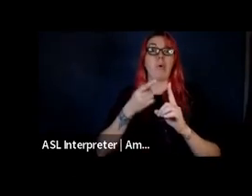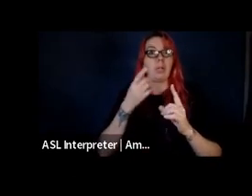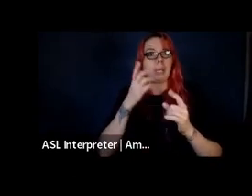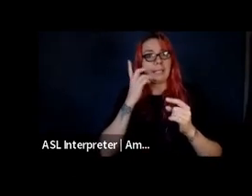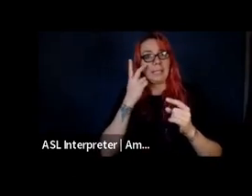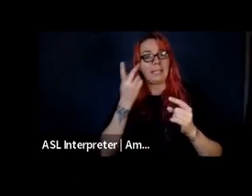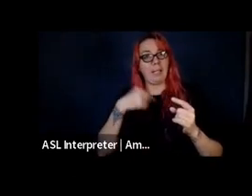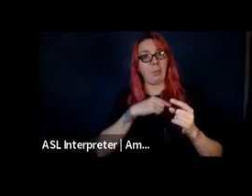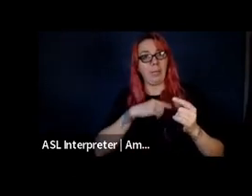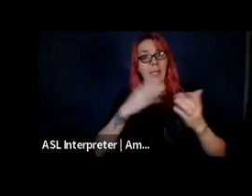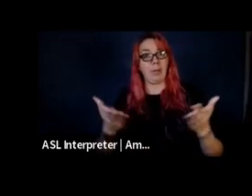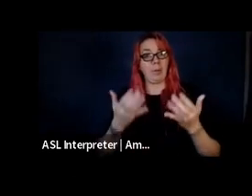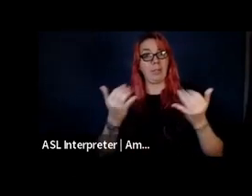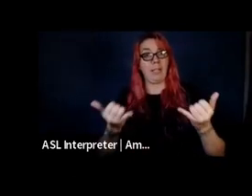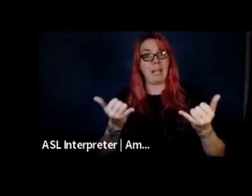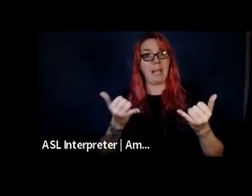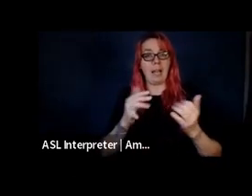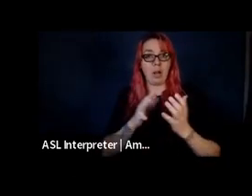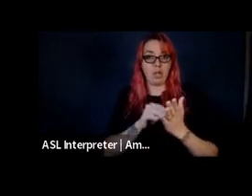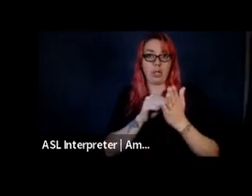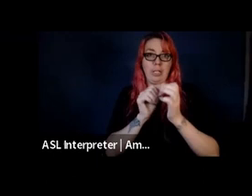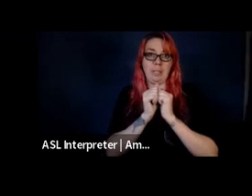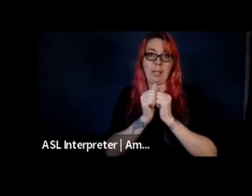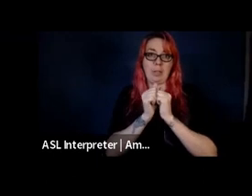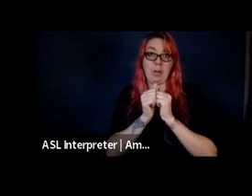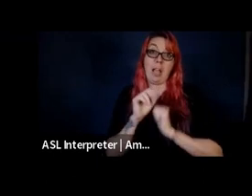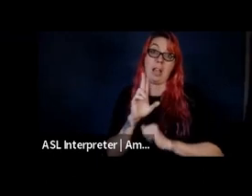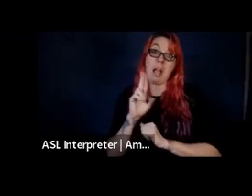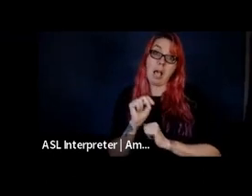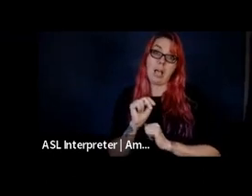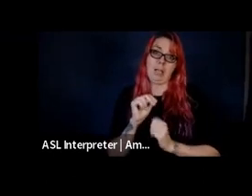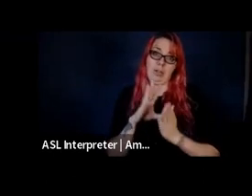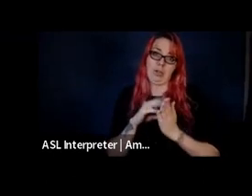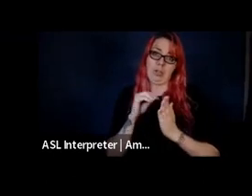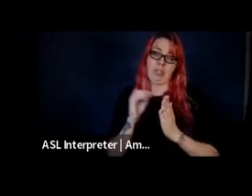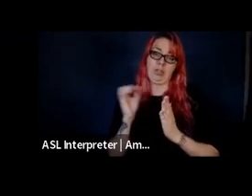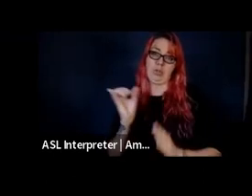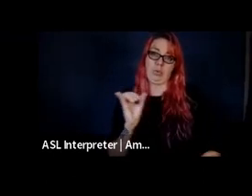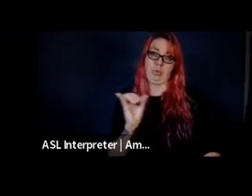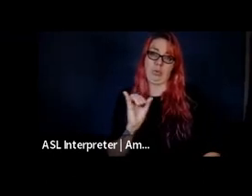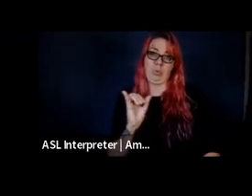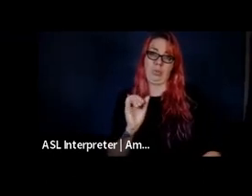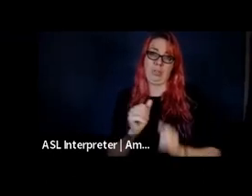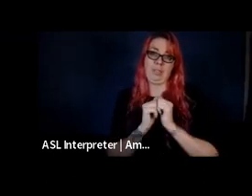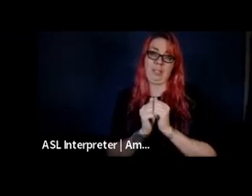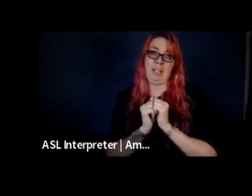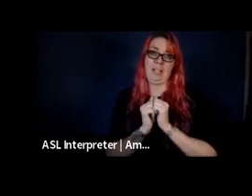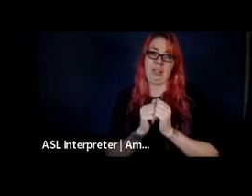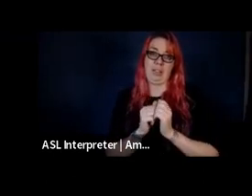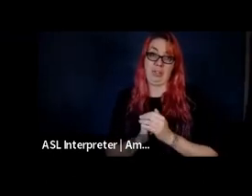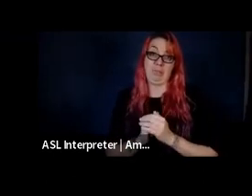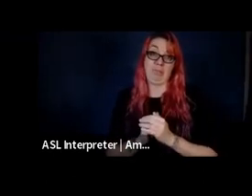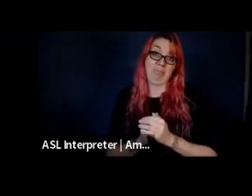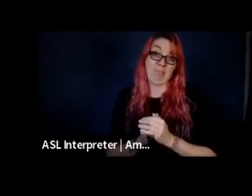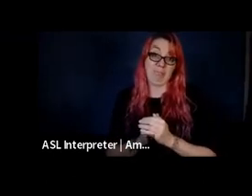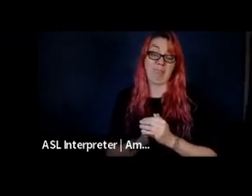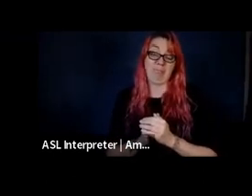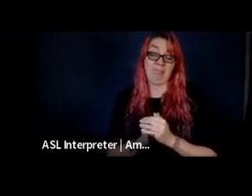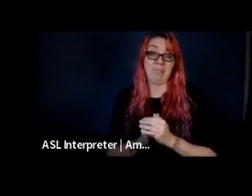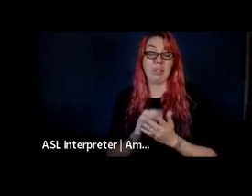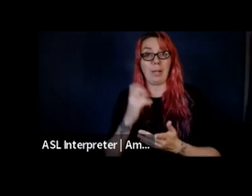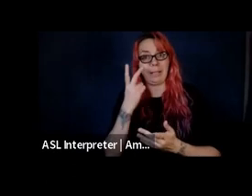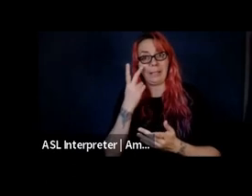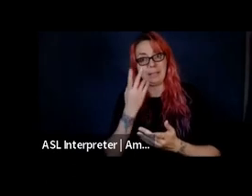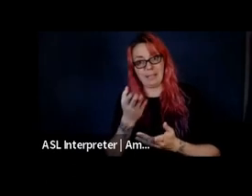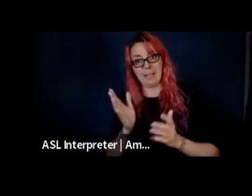those ingredients in the making of us. That means that I can see in the chat a number of people are talking about the different ways in which they, for example,